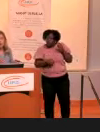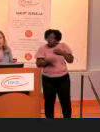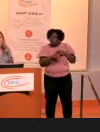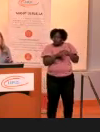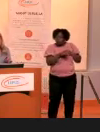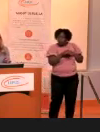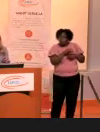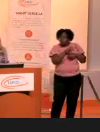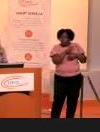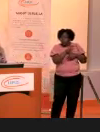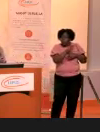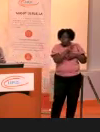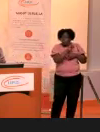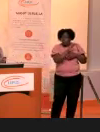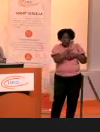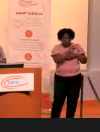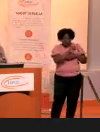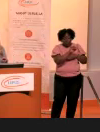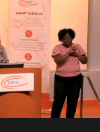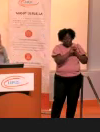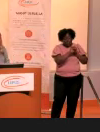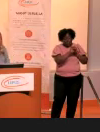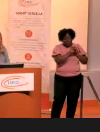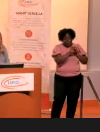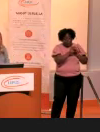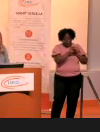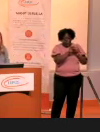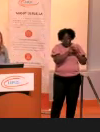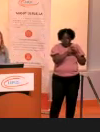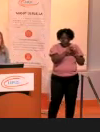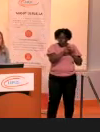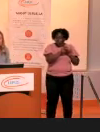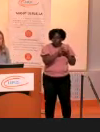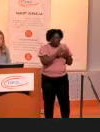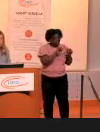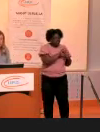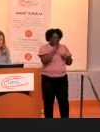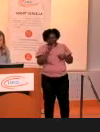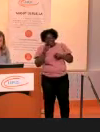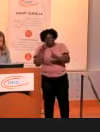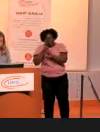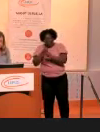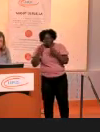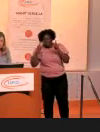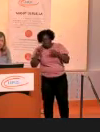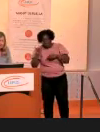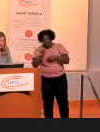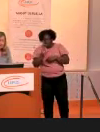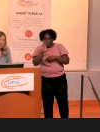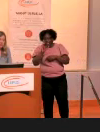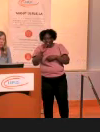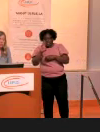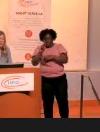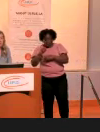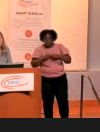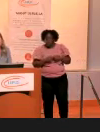mycophenolate was at least as effective as cyclophosphamide was. This led